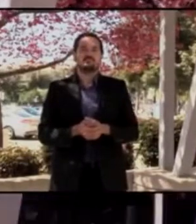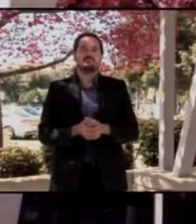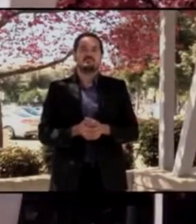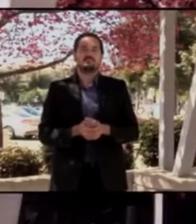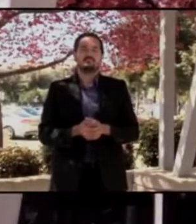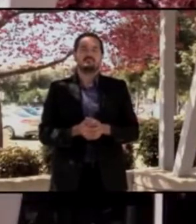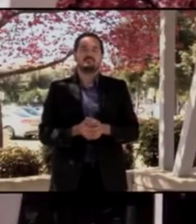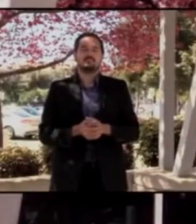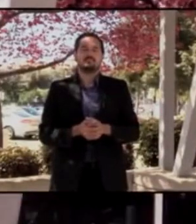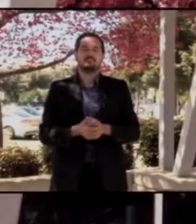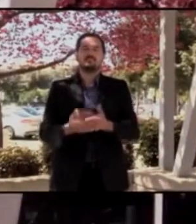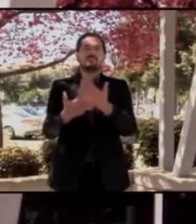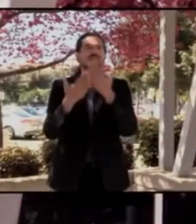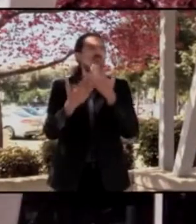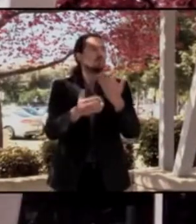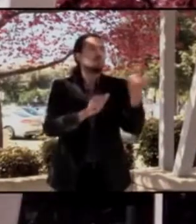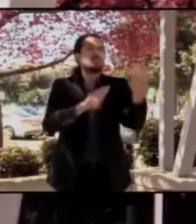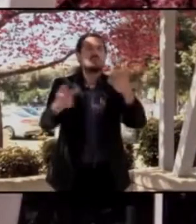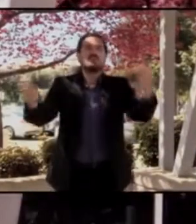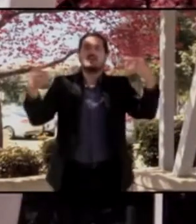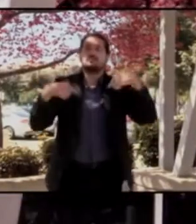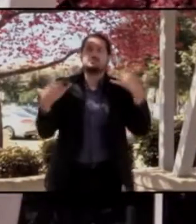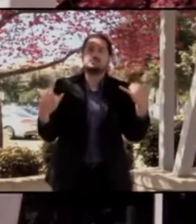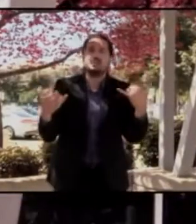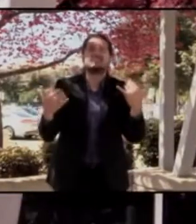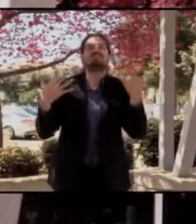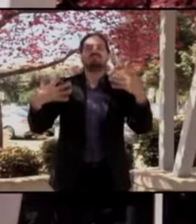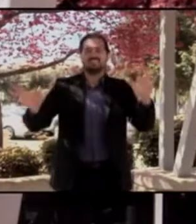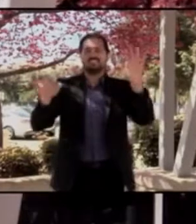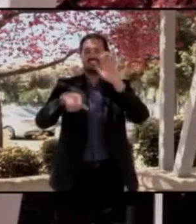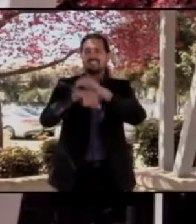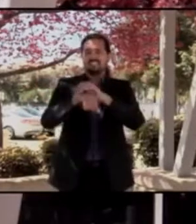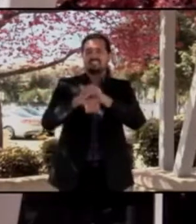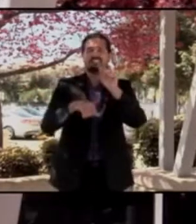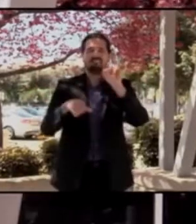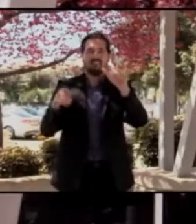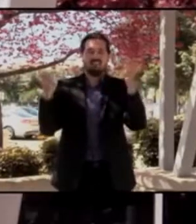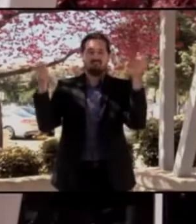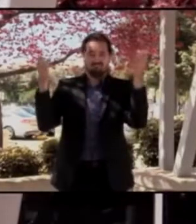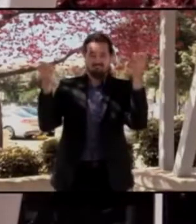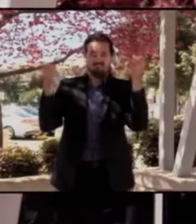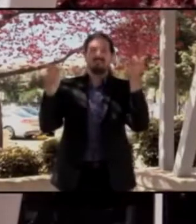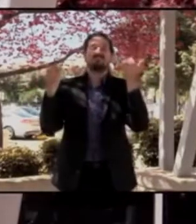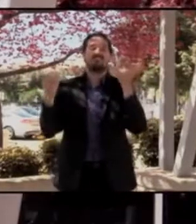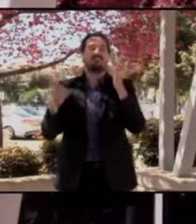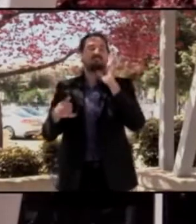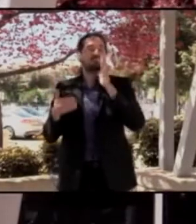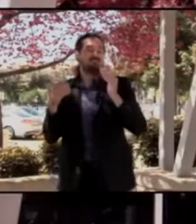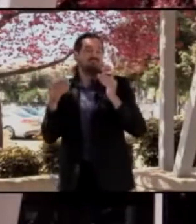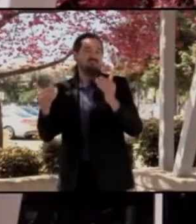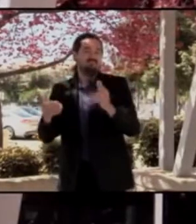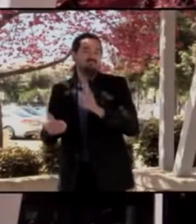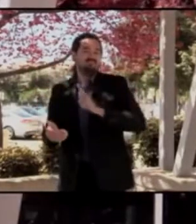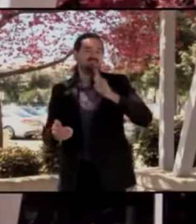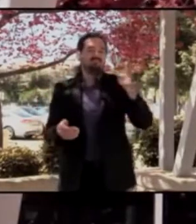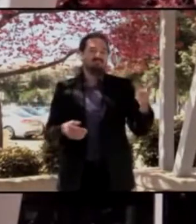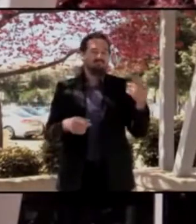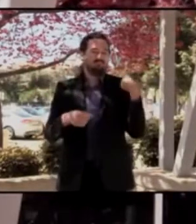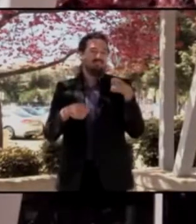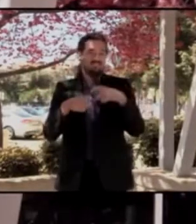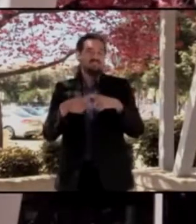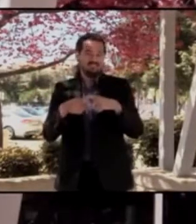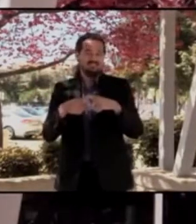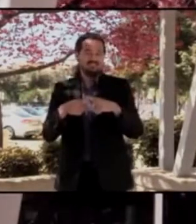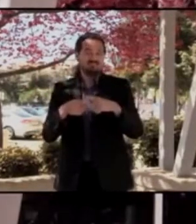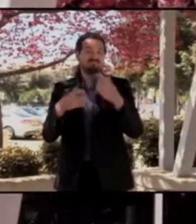All right, thank you, everybody. That will conclude our English and American Sign Language portion of the press conference. We will now be moving into